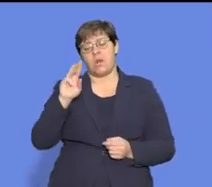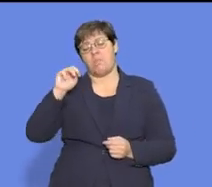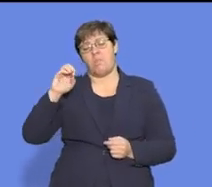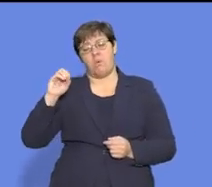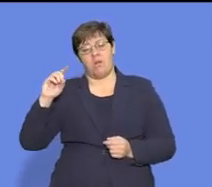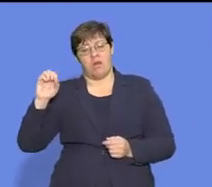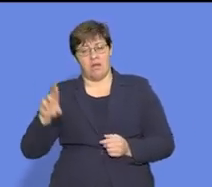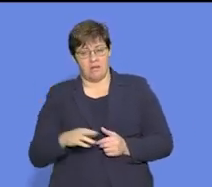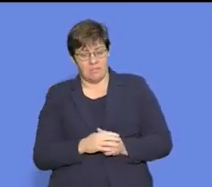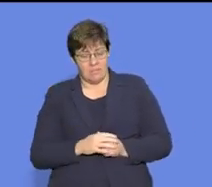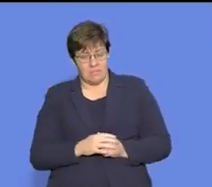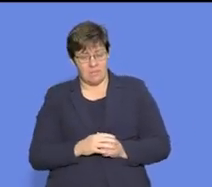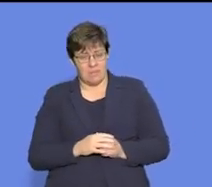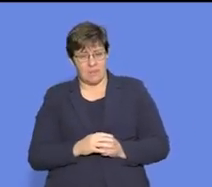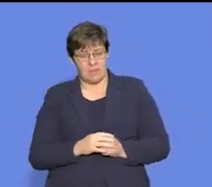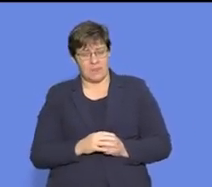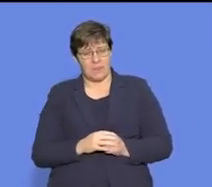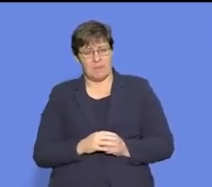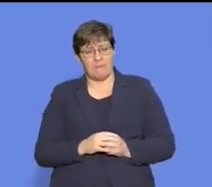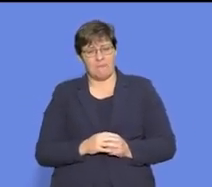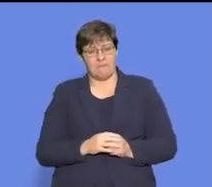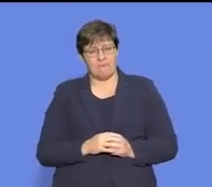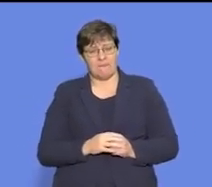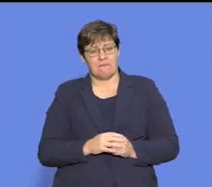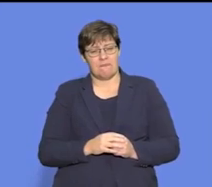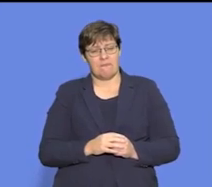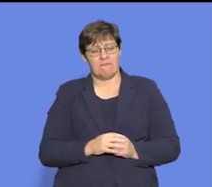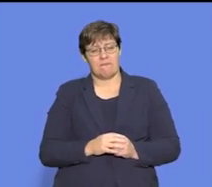molar. Now, not all